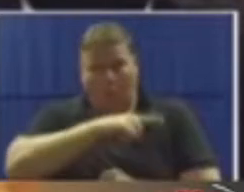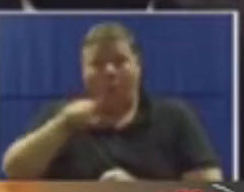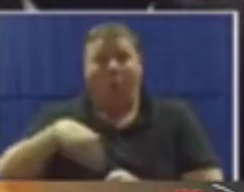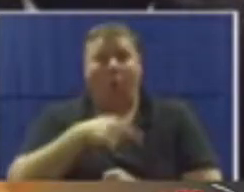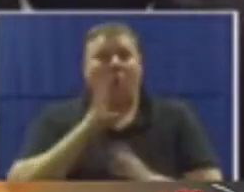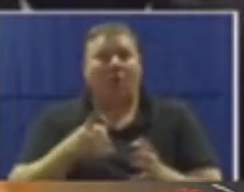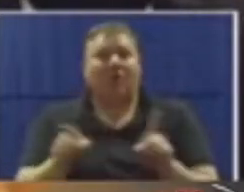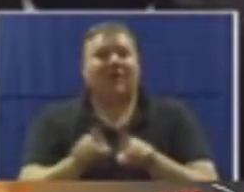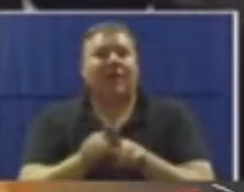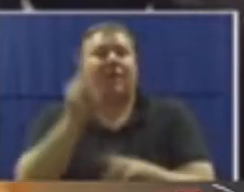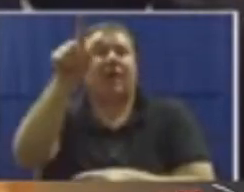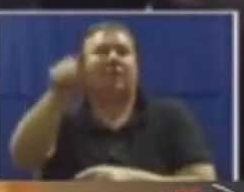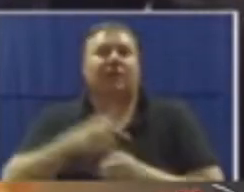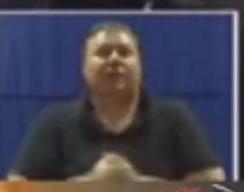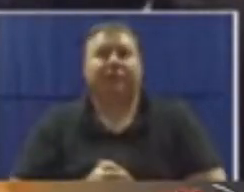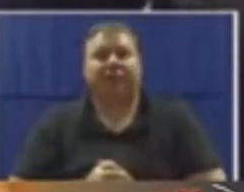stage. Remember that.